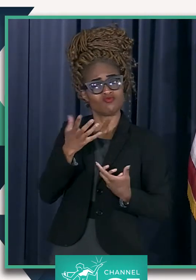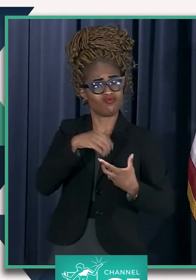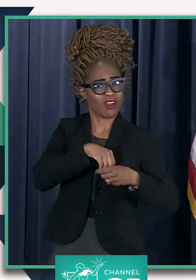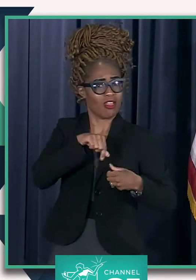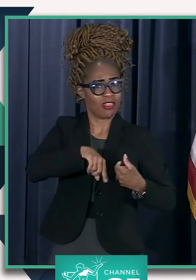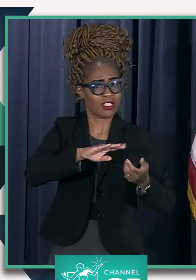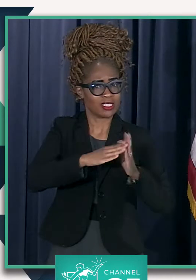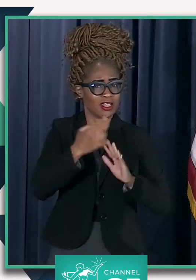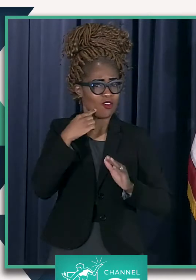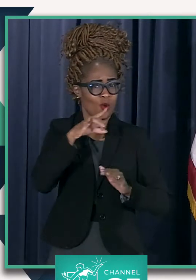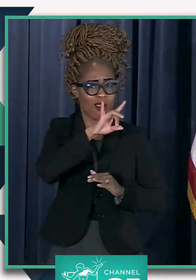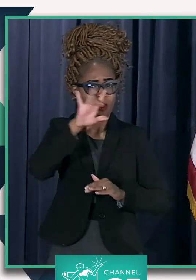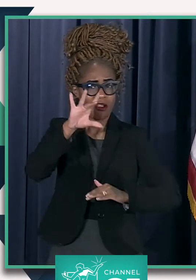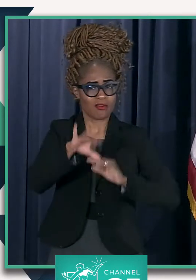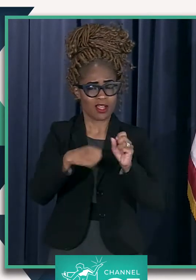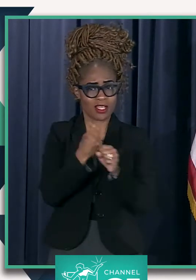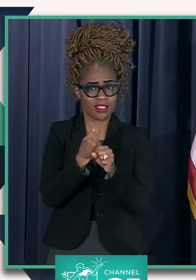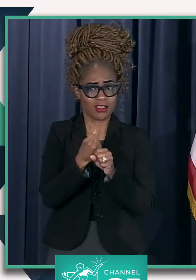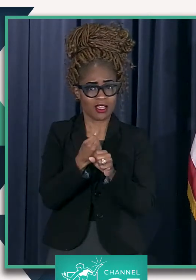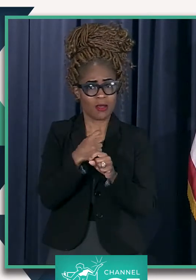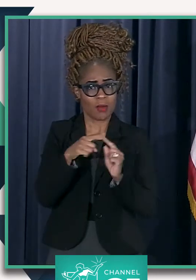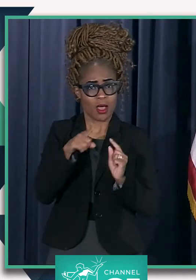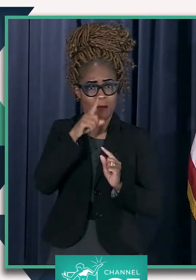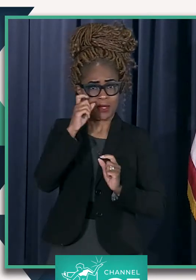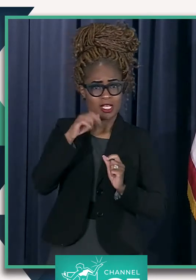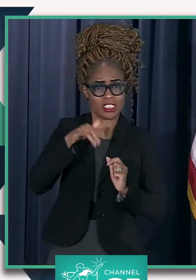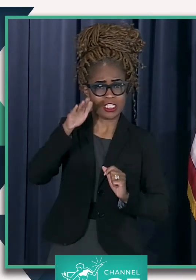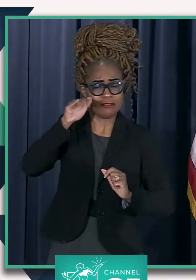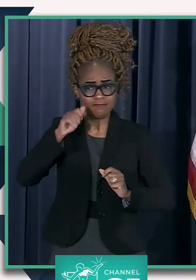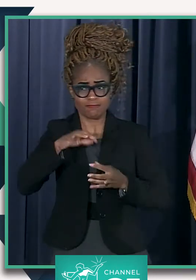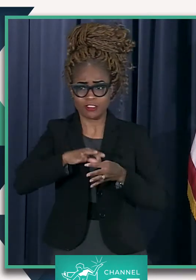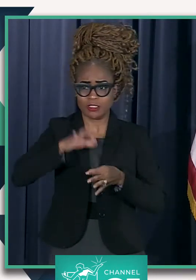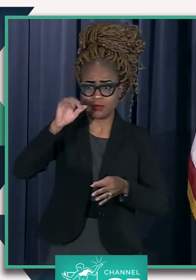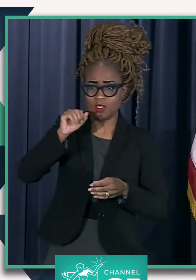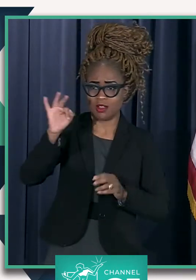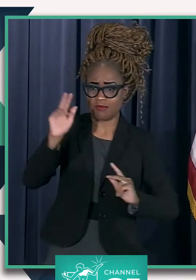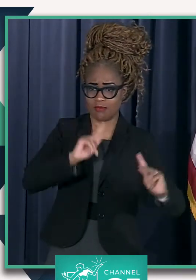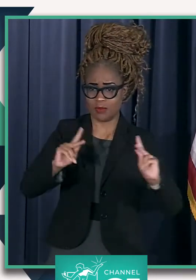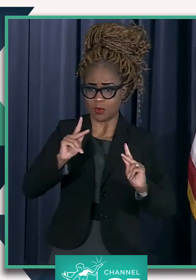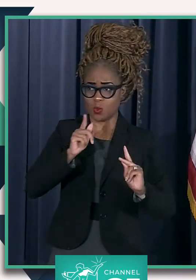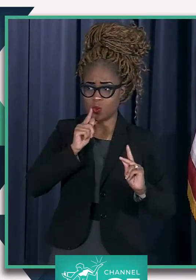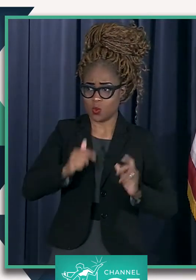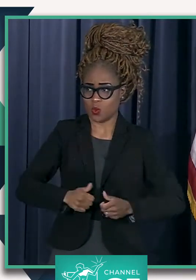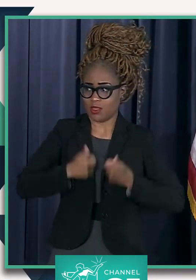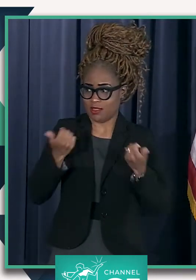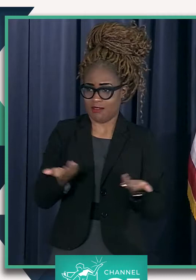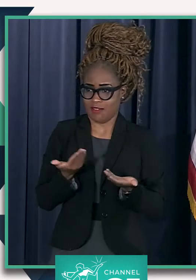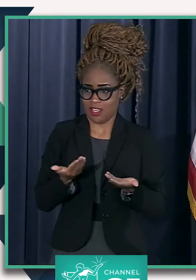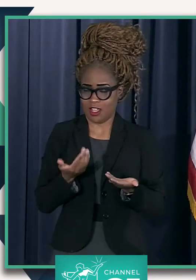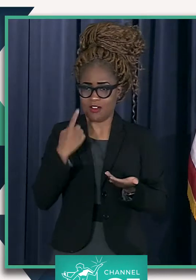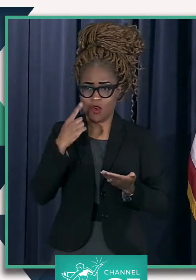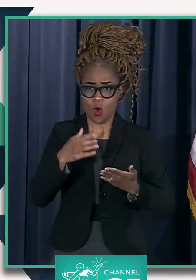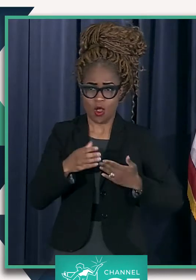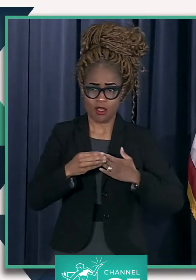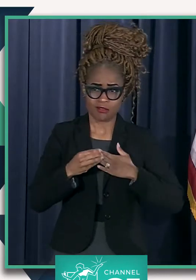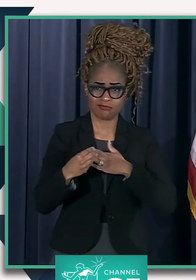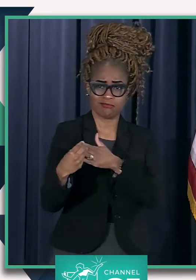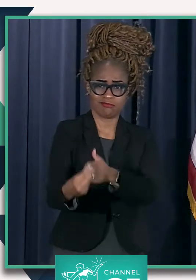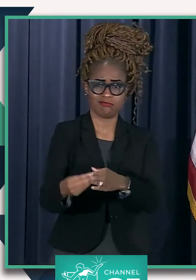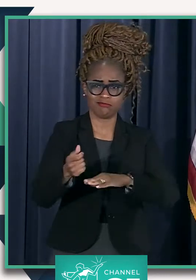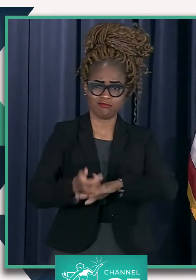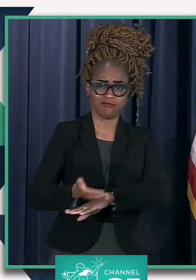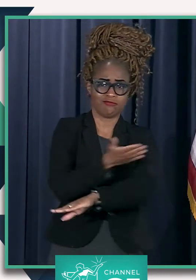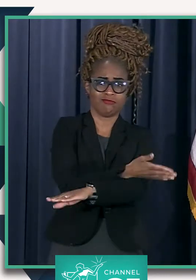for 85 years, but the spirit and the determination of the people of Detroit to chart a new course. And this was the